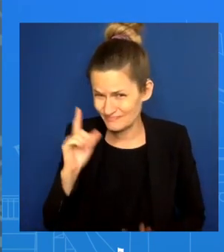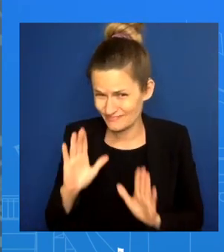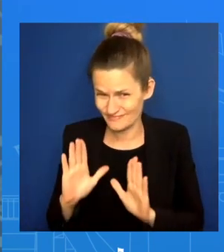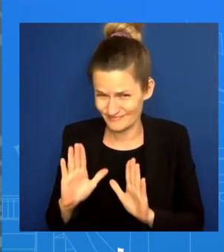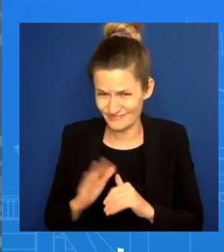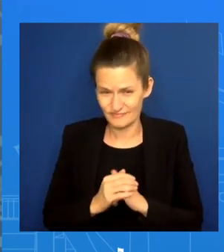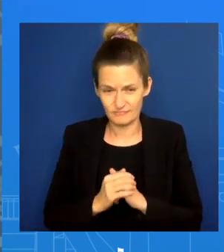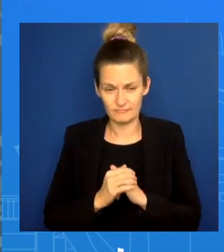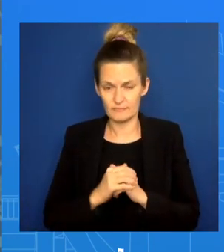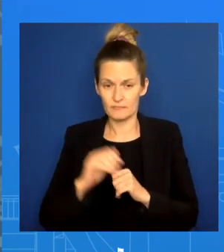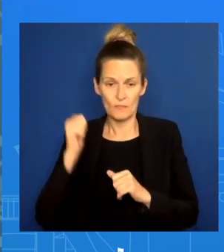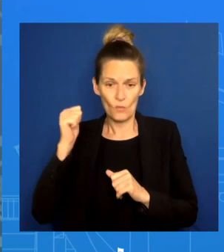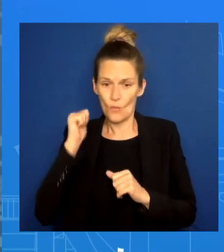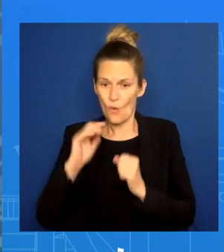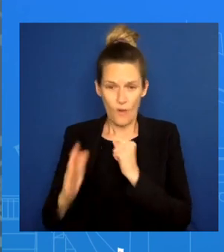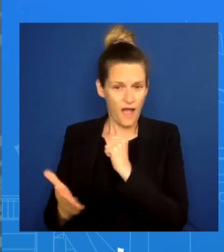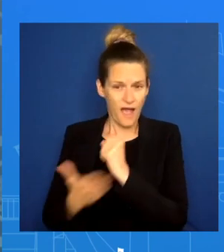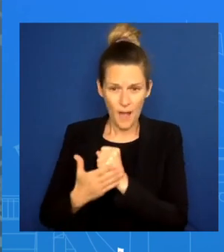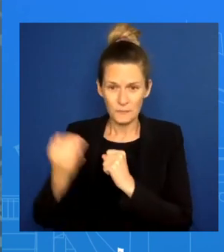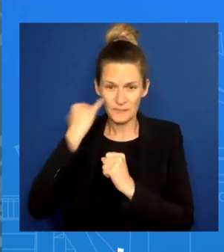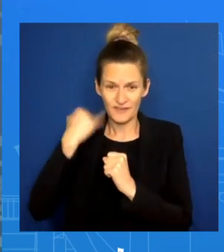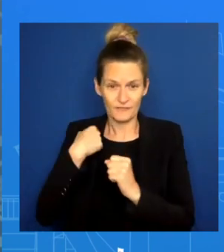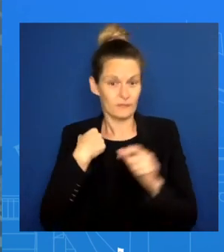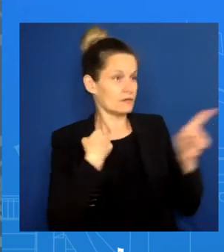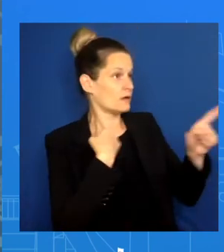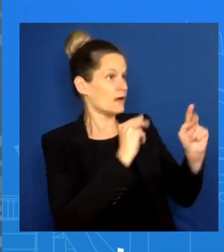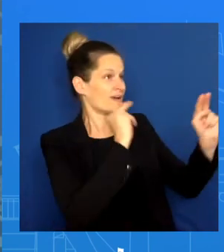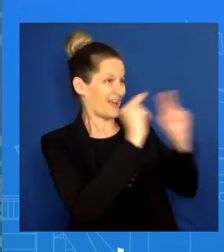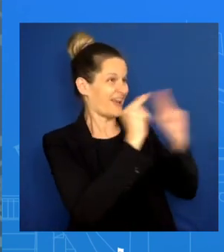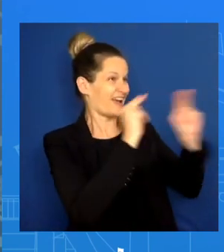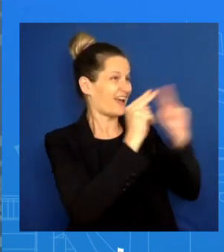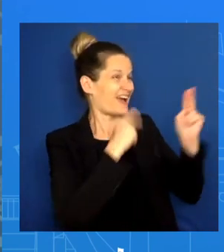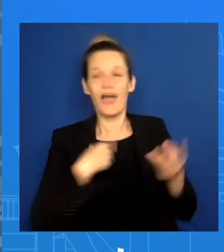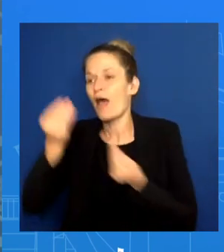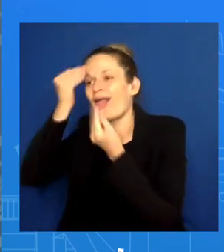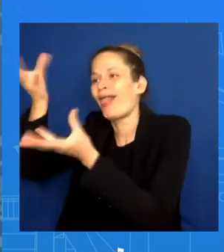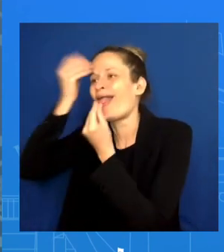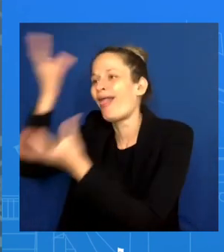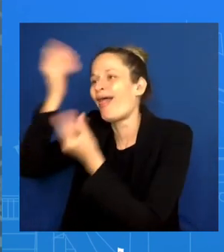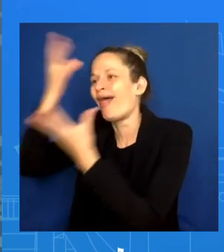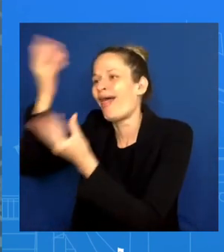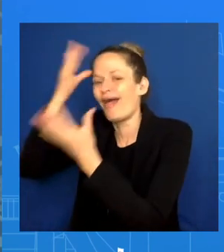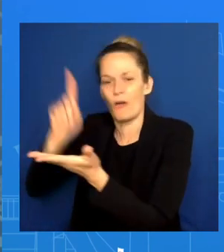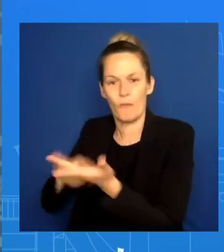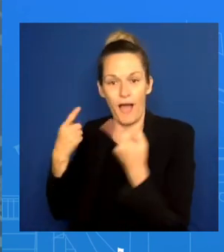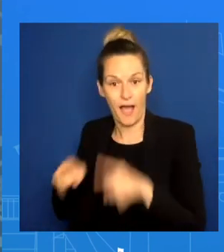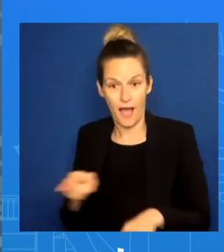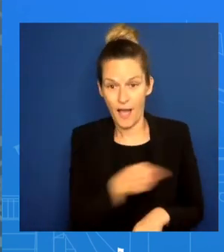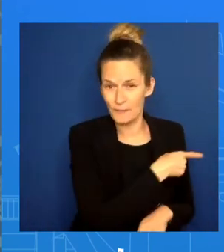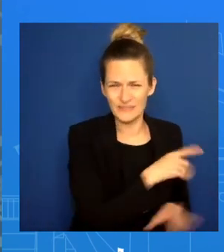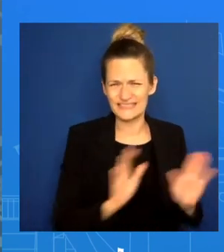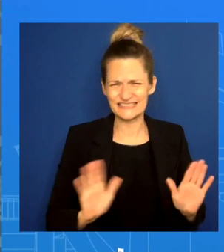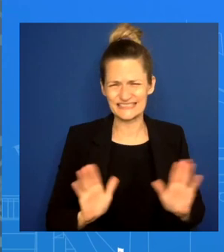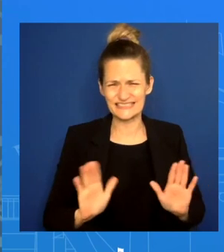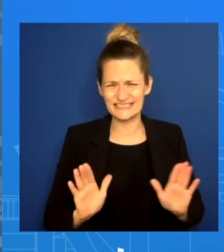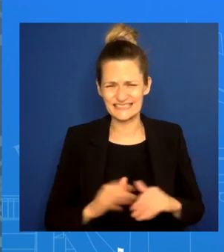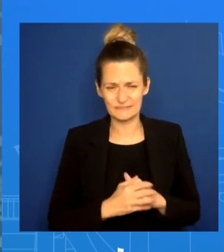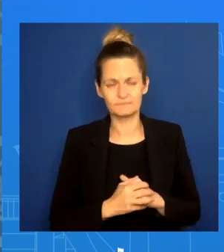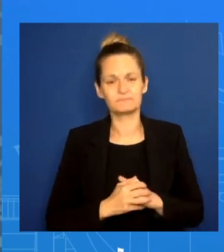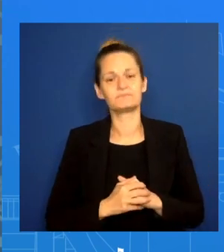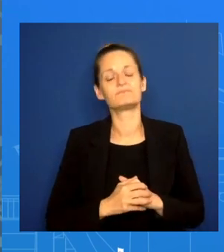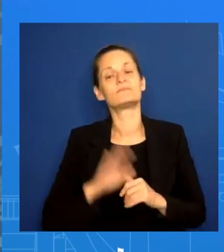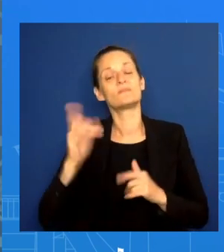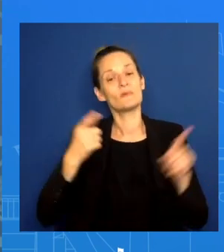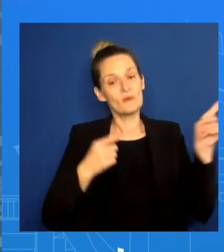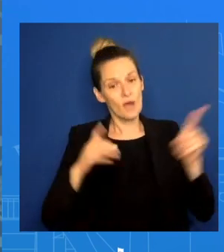more detail on that. But I will say that the President and his team are willing to take extraordinary steps